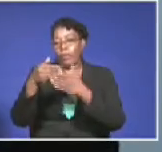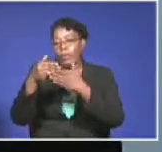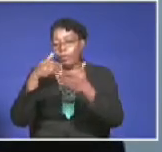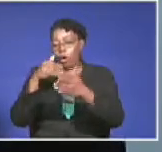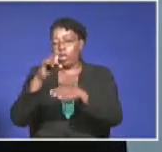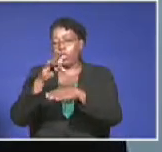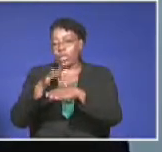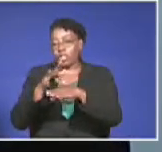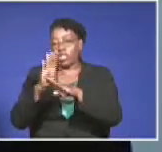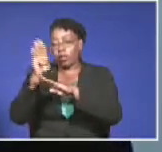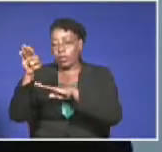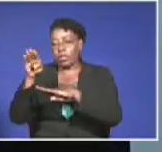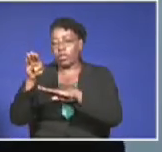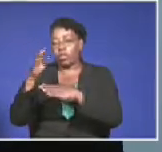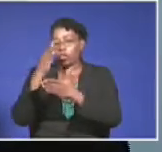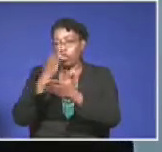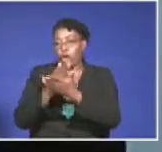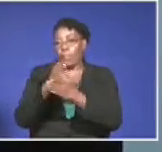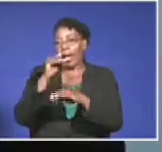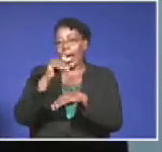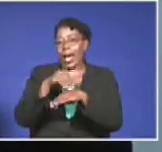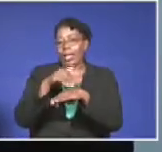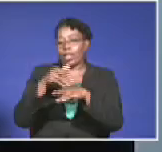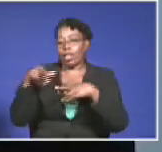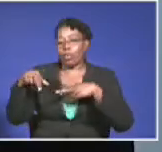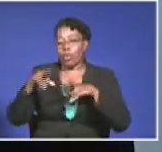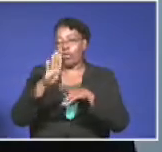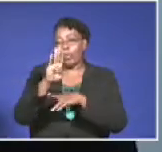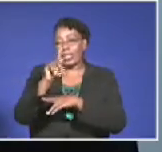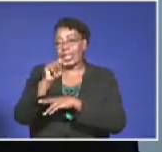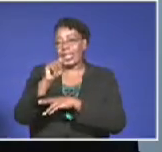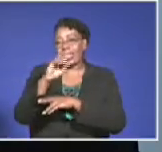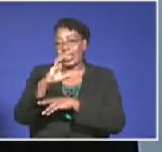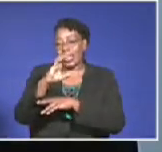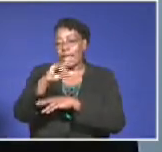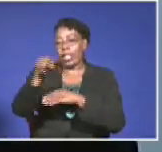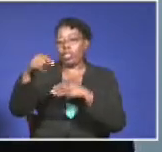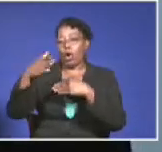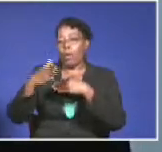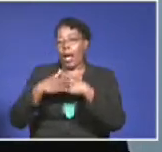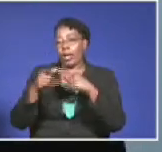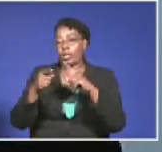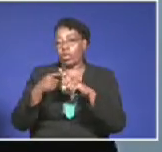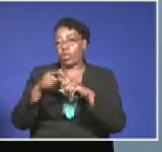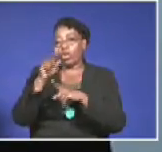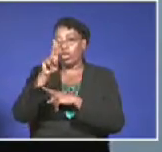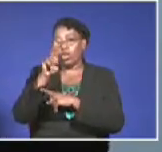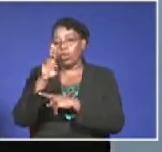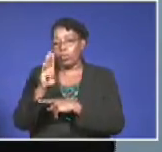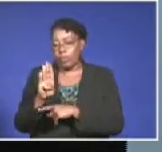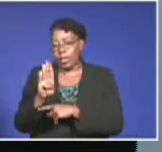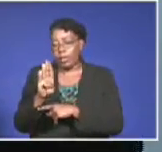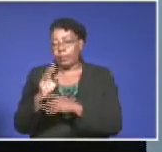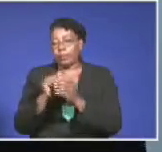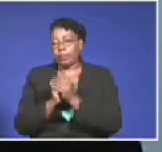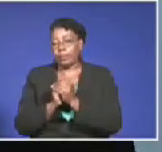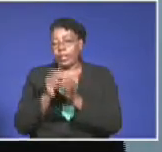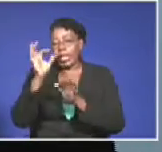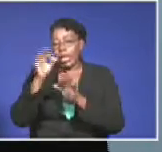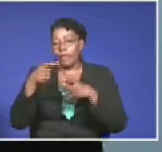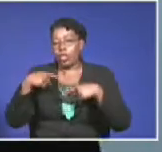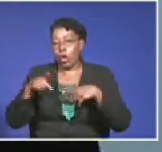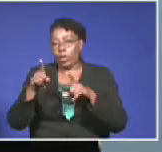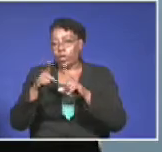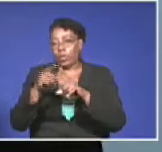heads to BTC, and you'll turn around and head back to the University at the entrance. If you're going